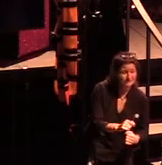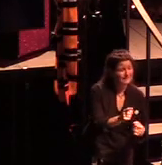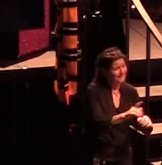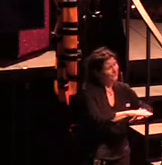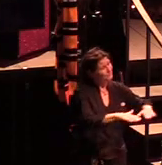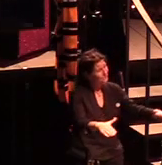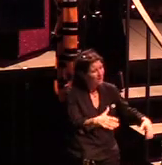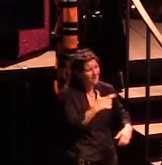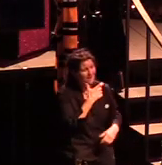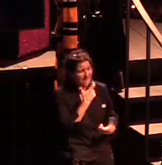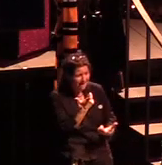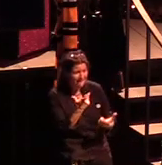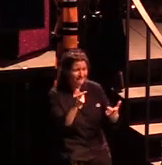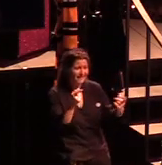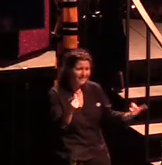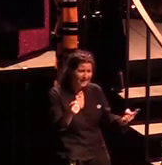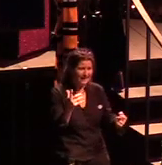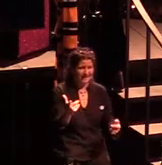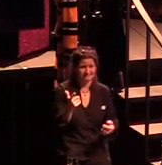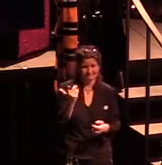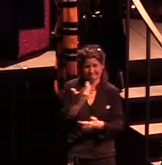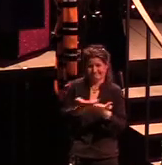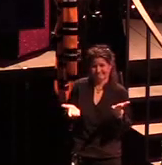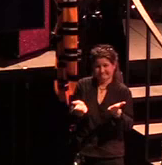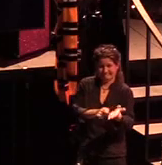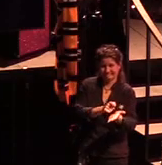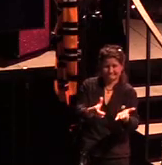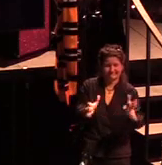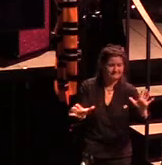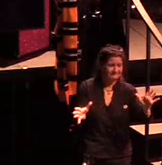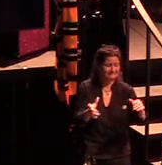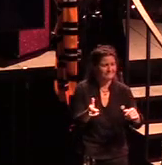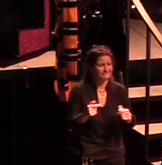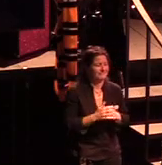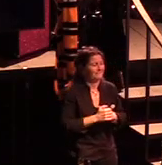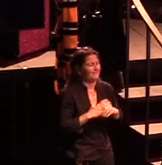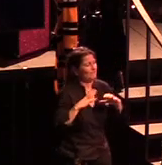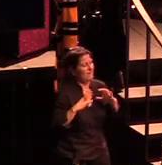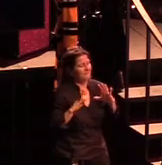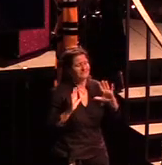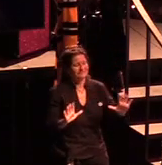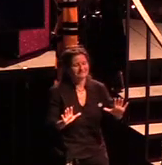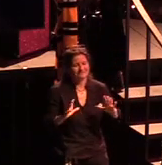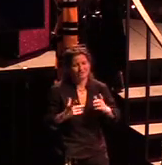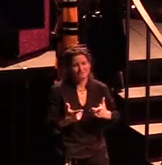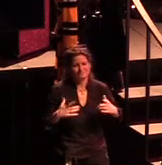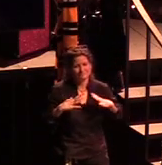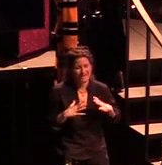laugh not if you didn't a goat we relaxed but maybe not that relaxed